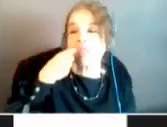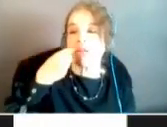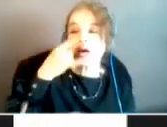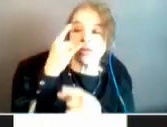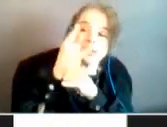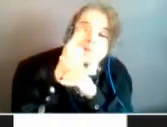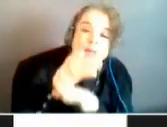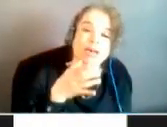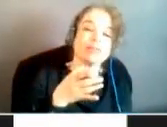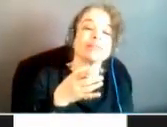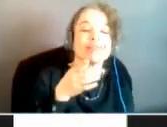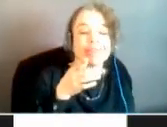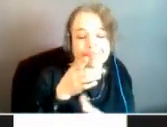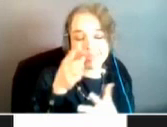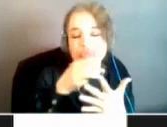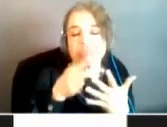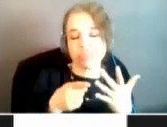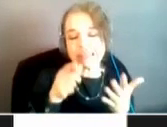alcohol, that sort of thing.